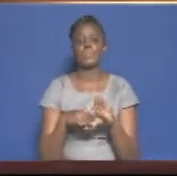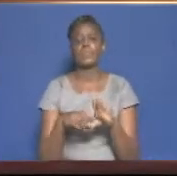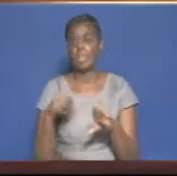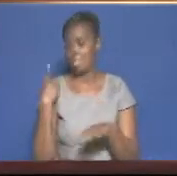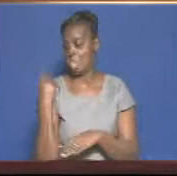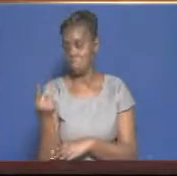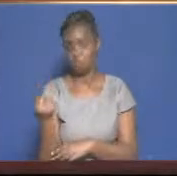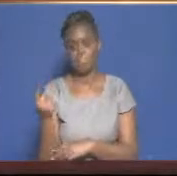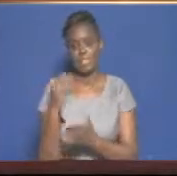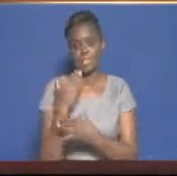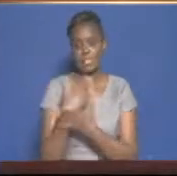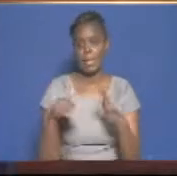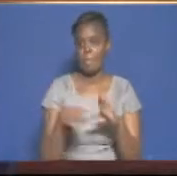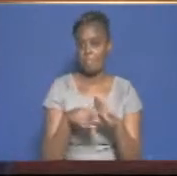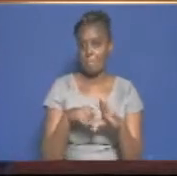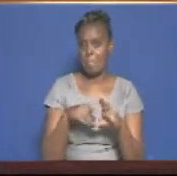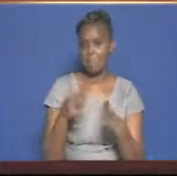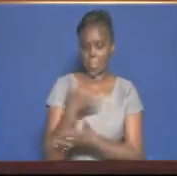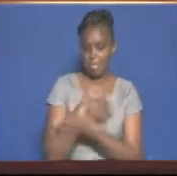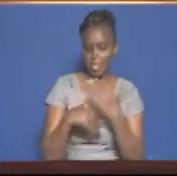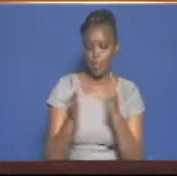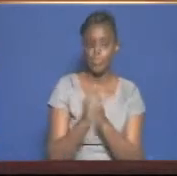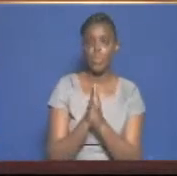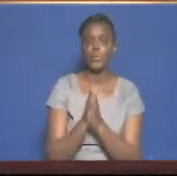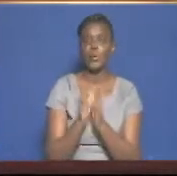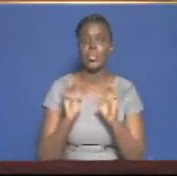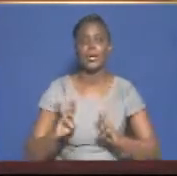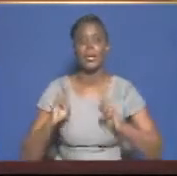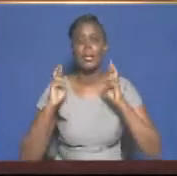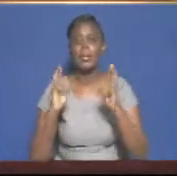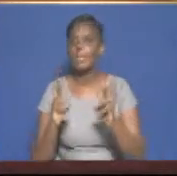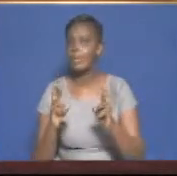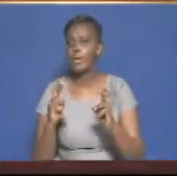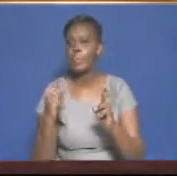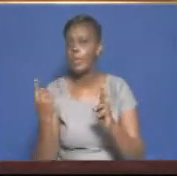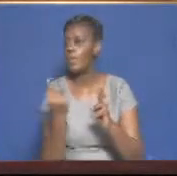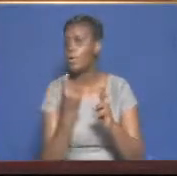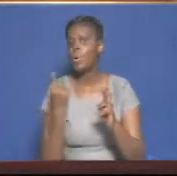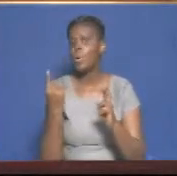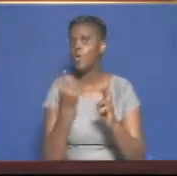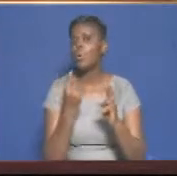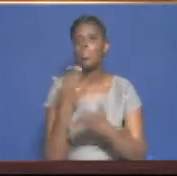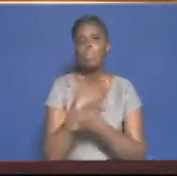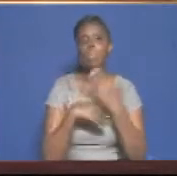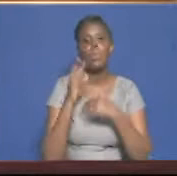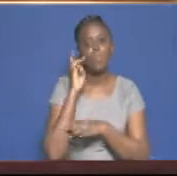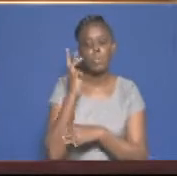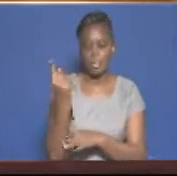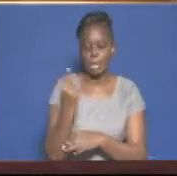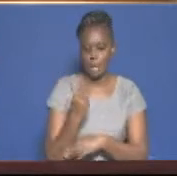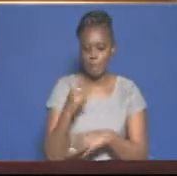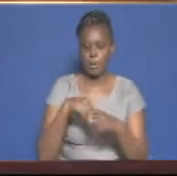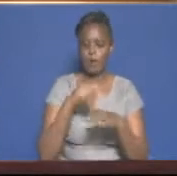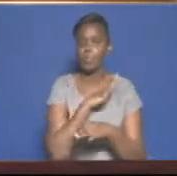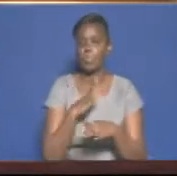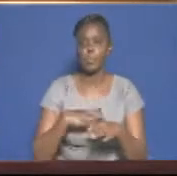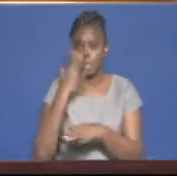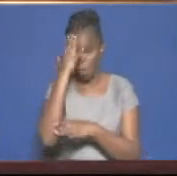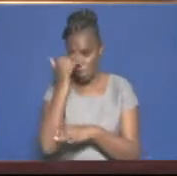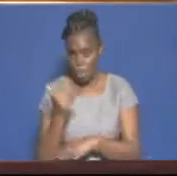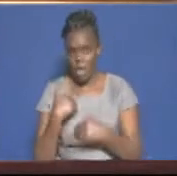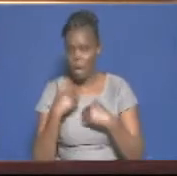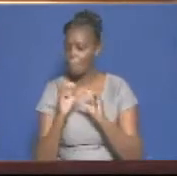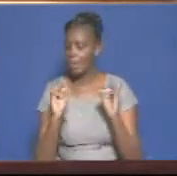here. Some members, instead of now engaging with the reports, they want to engage with the witnesses that have come before the committees because they have